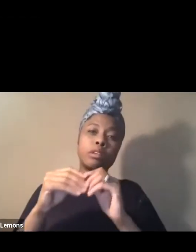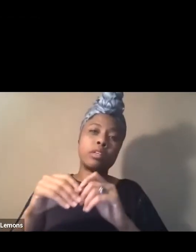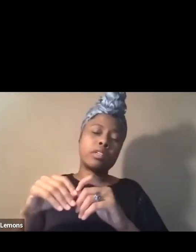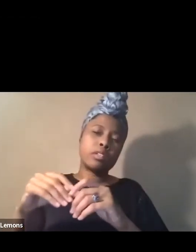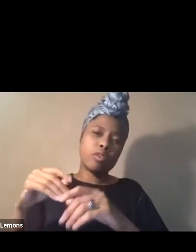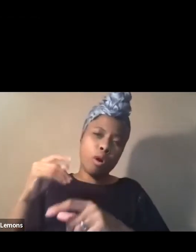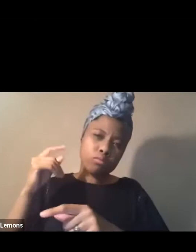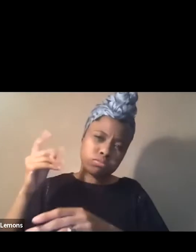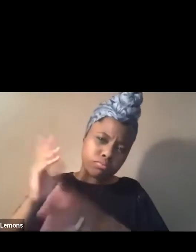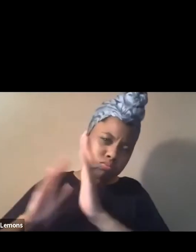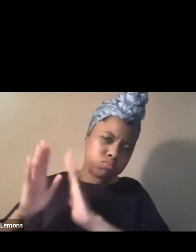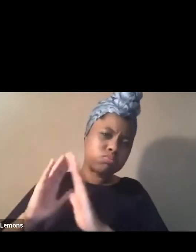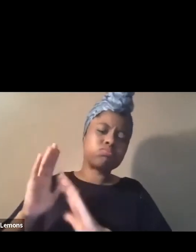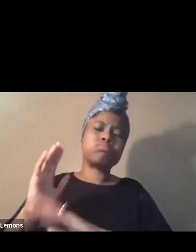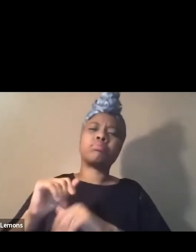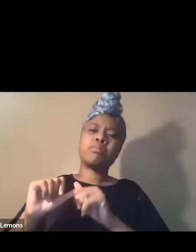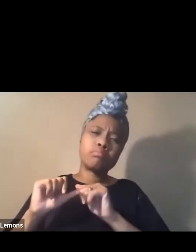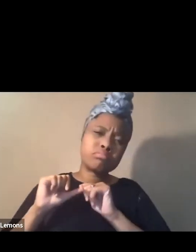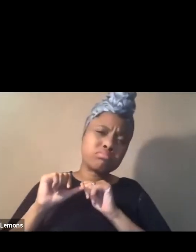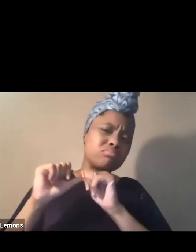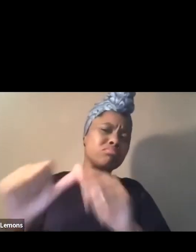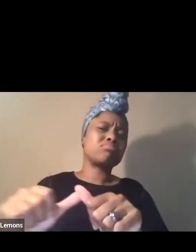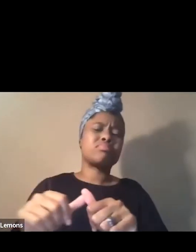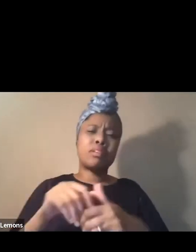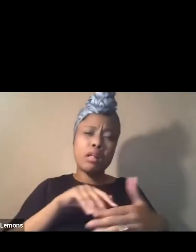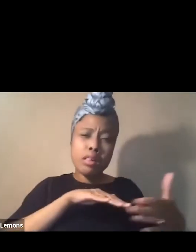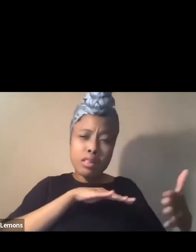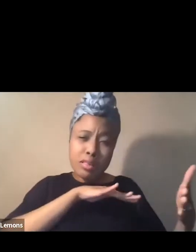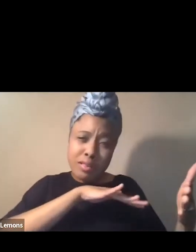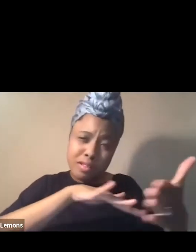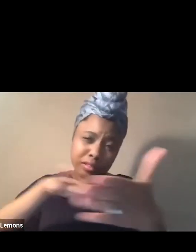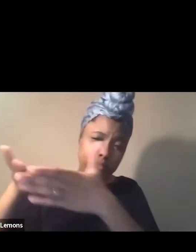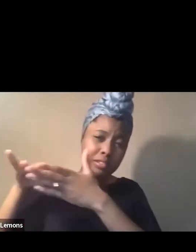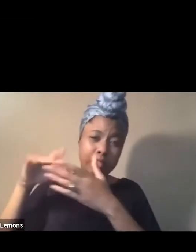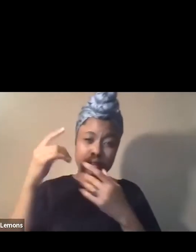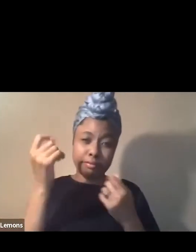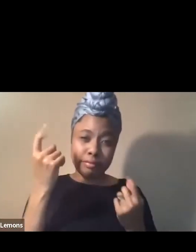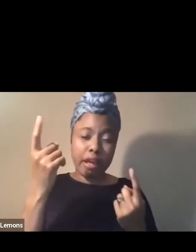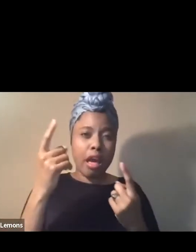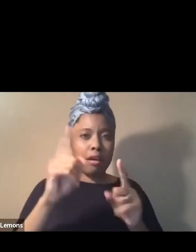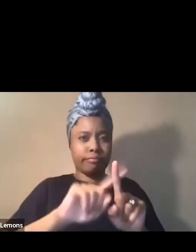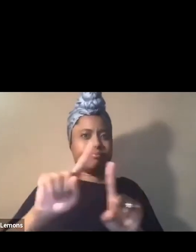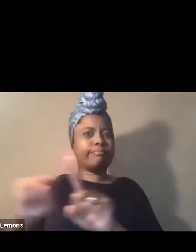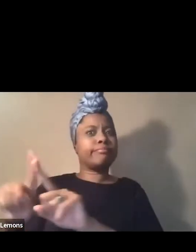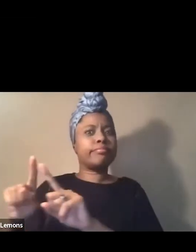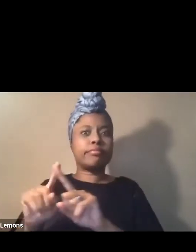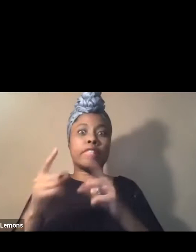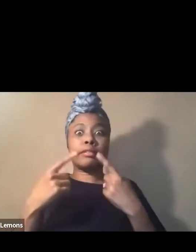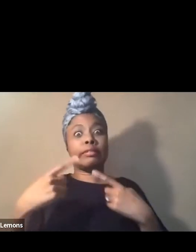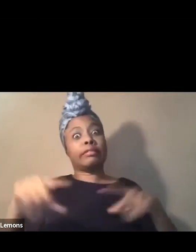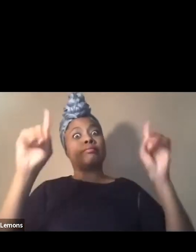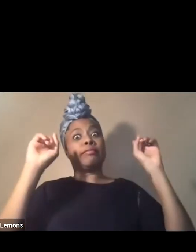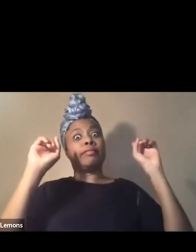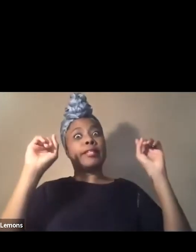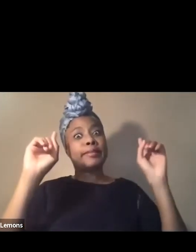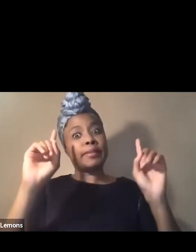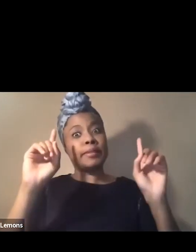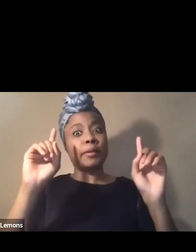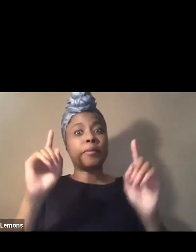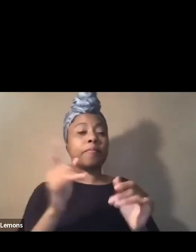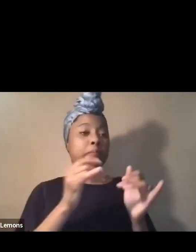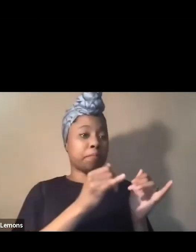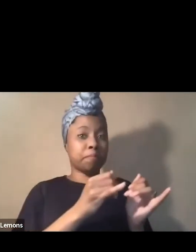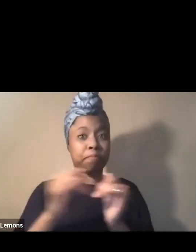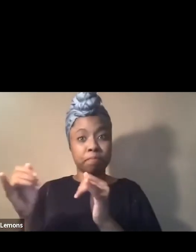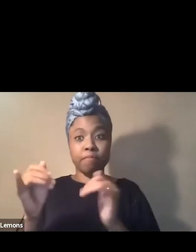same time understanding and studying the numerous accomplishments, both